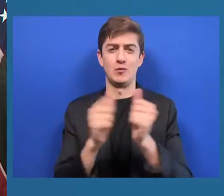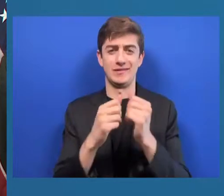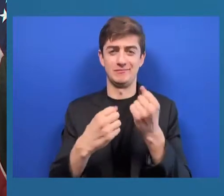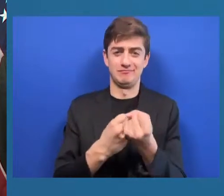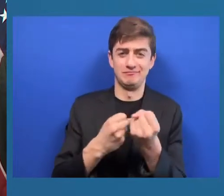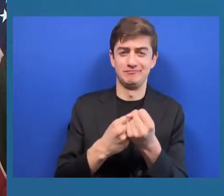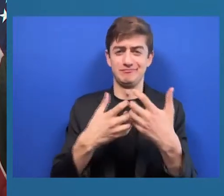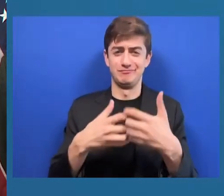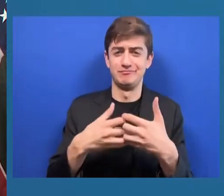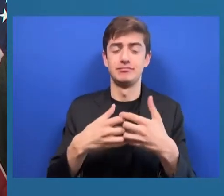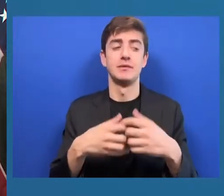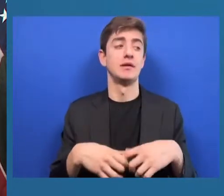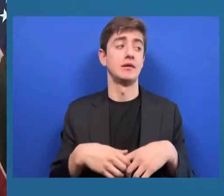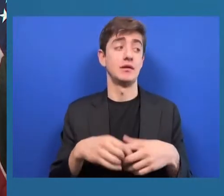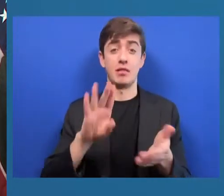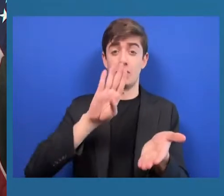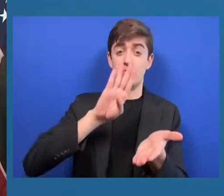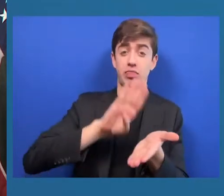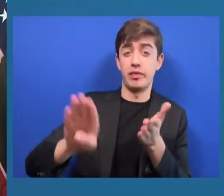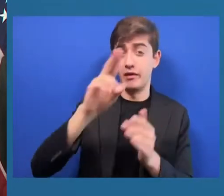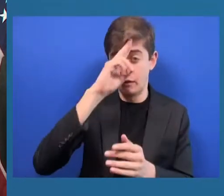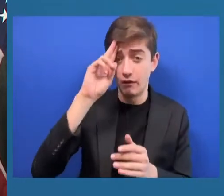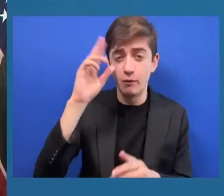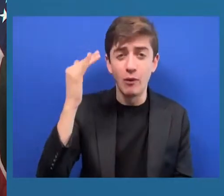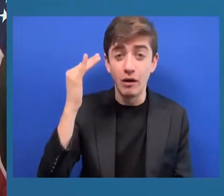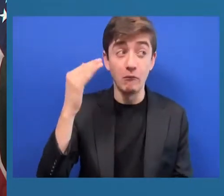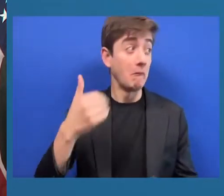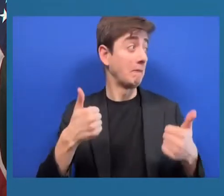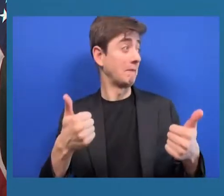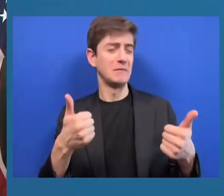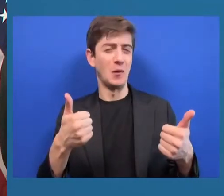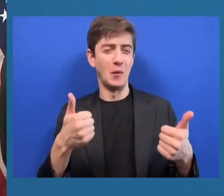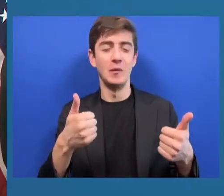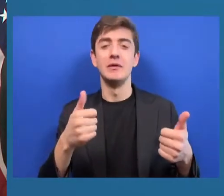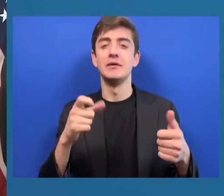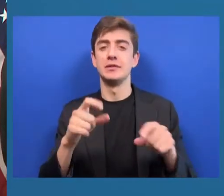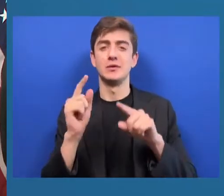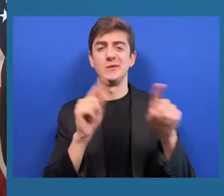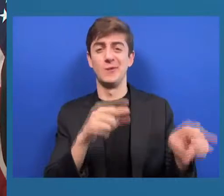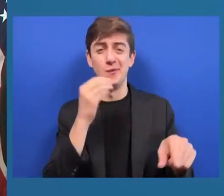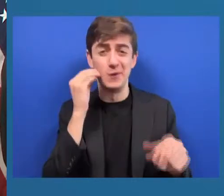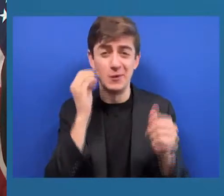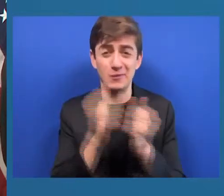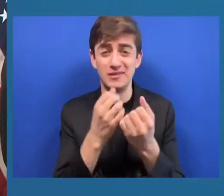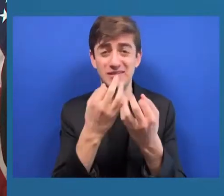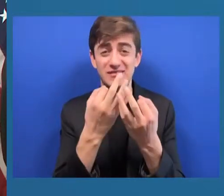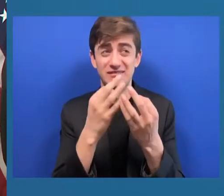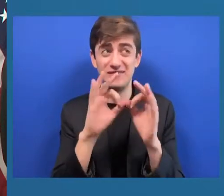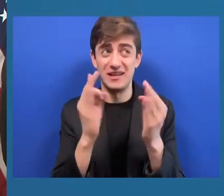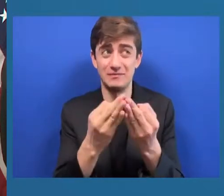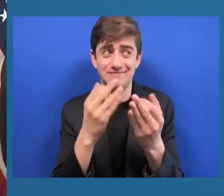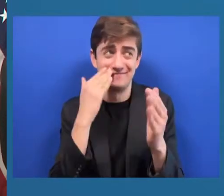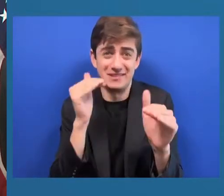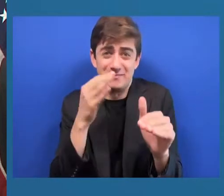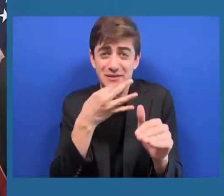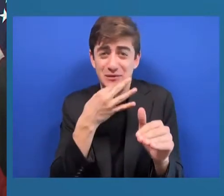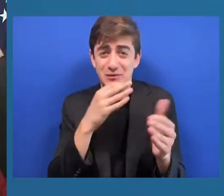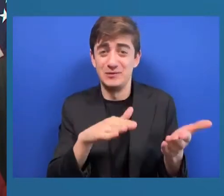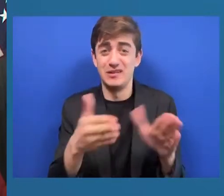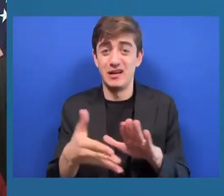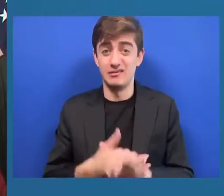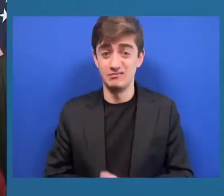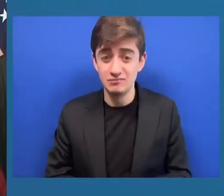not because all was well, but because she was going home to have time with her family before she passed. My daughter